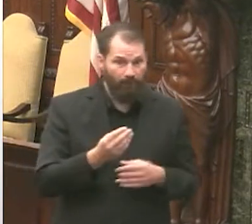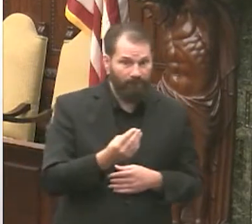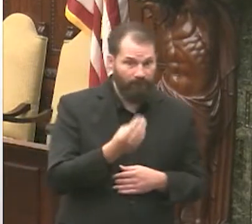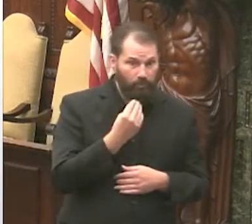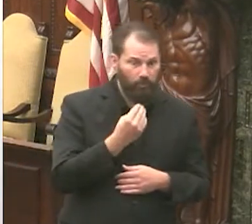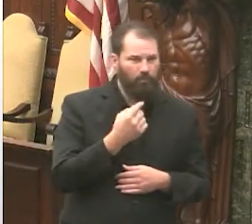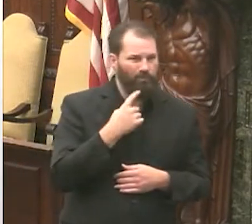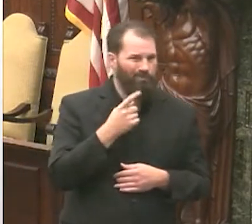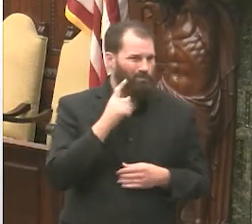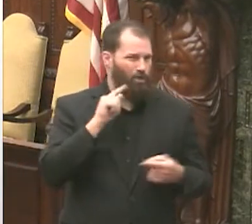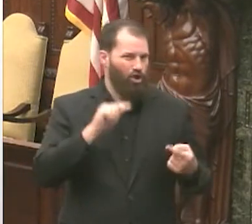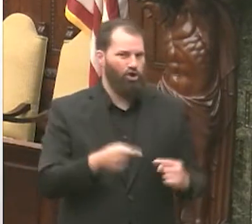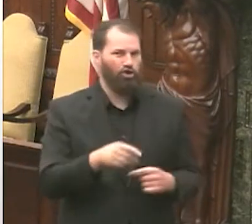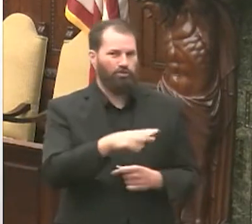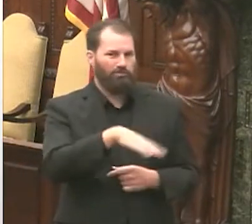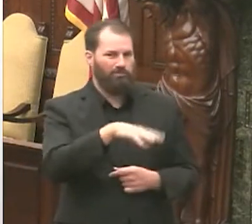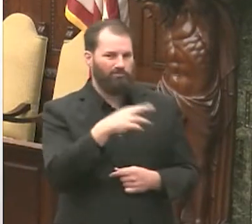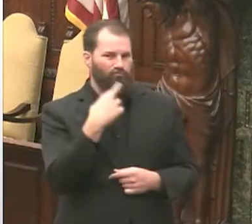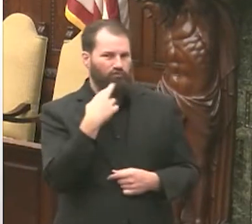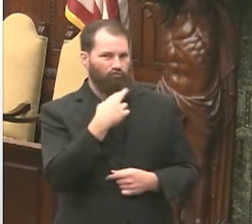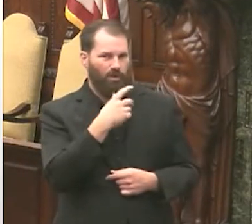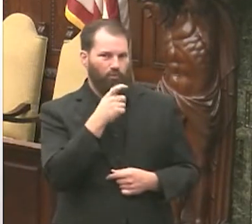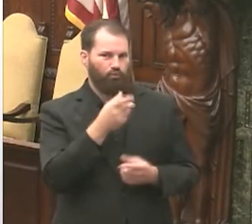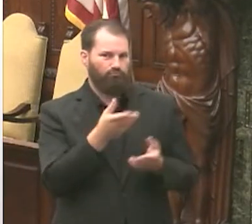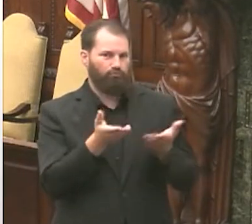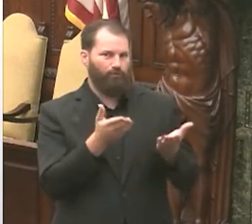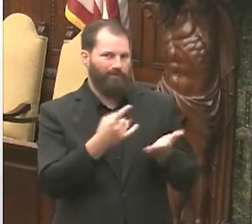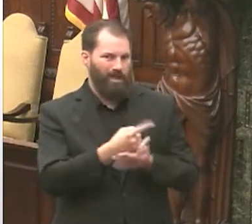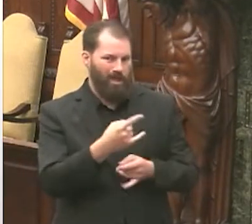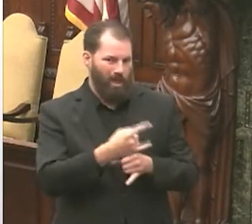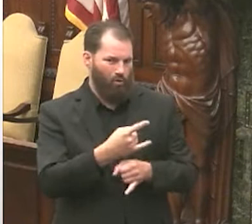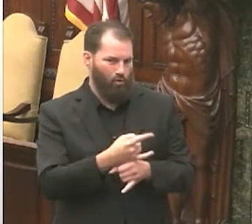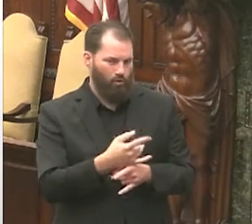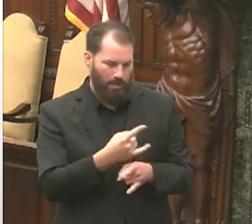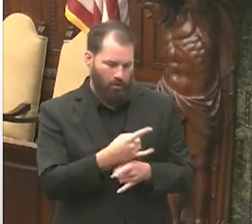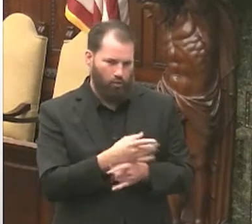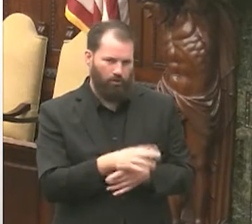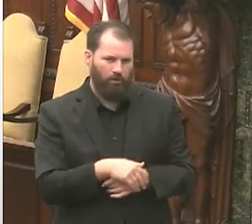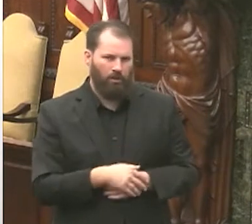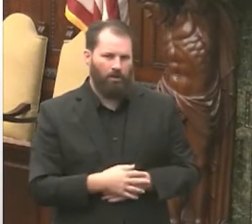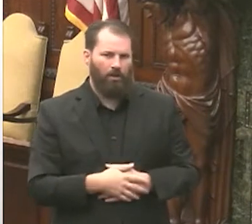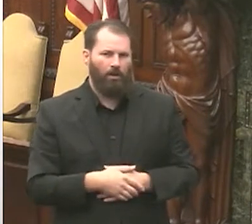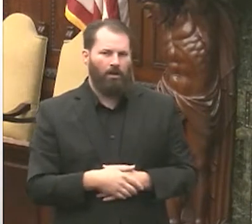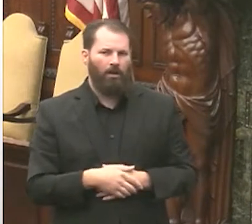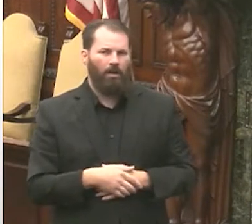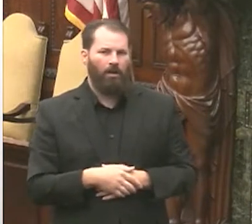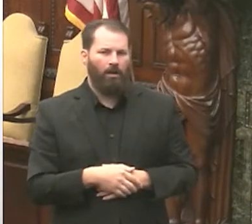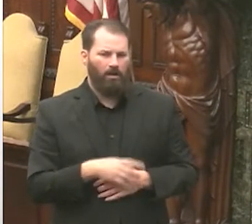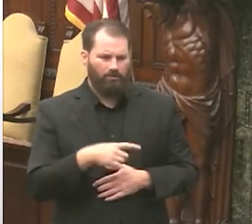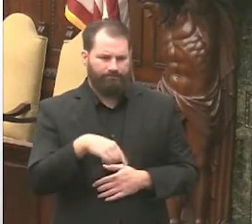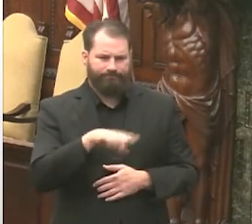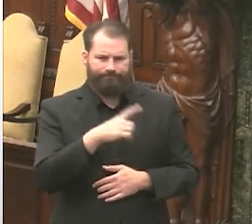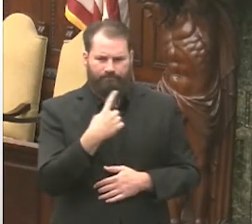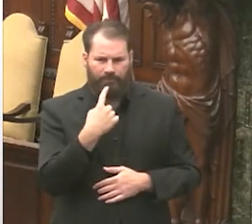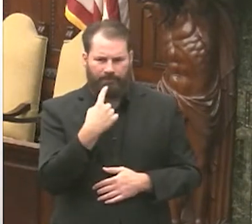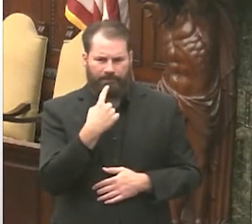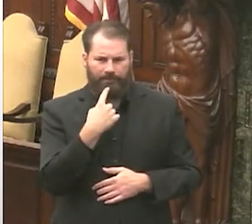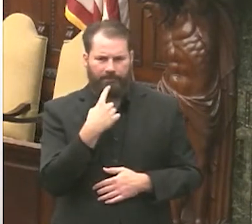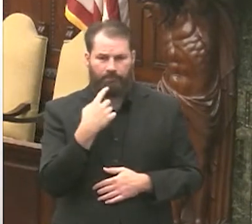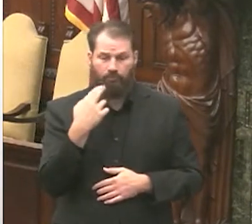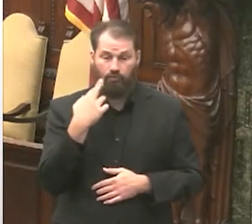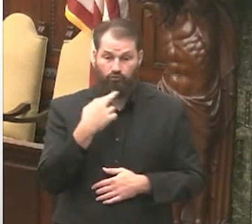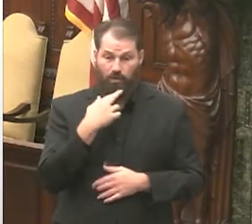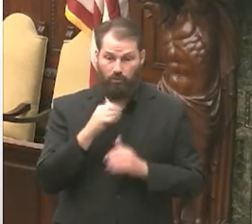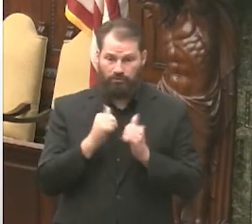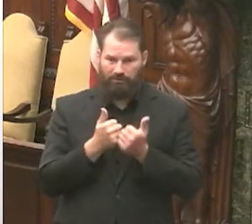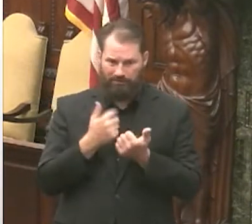they think will continue to drive their industry under. And they say that to continue to do it, they think